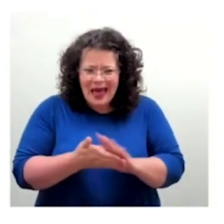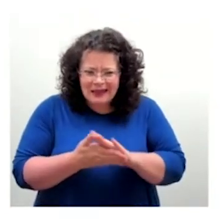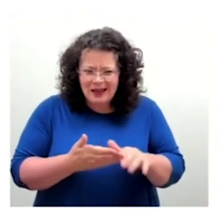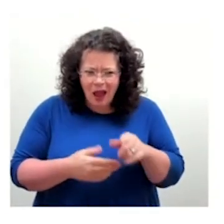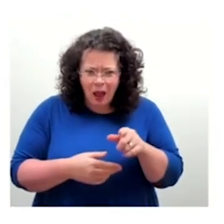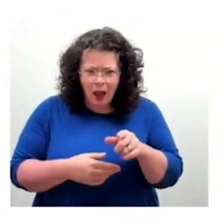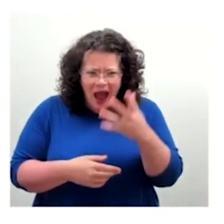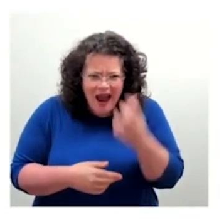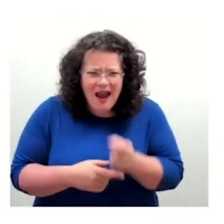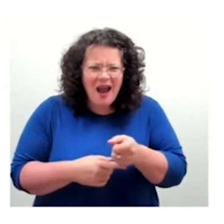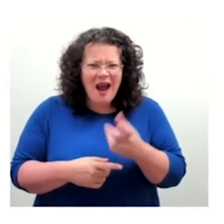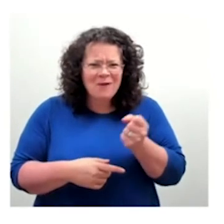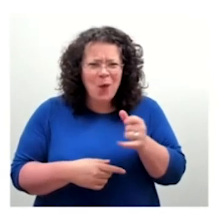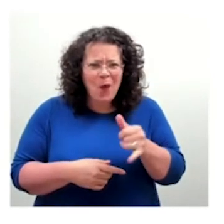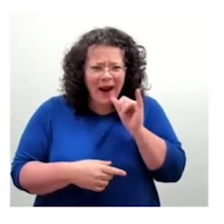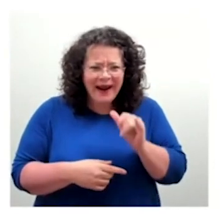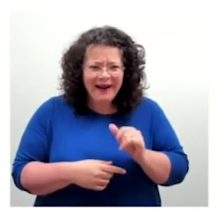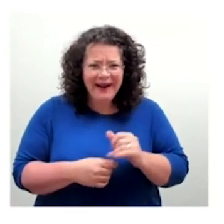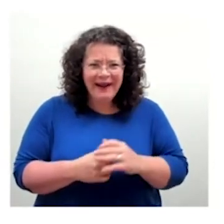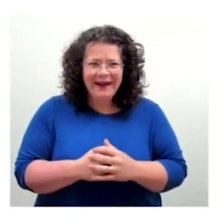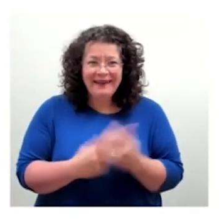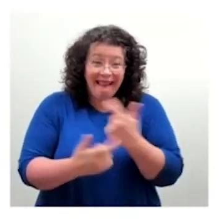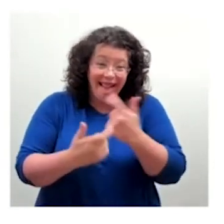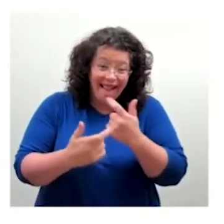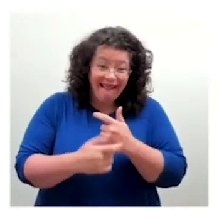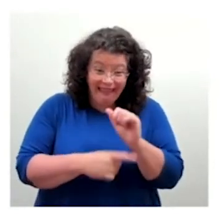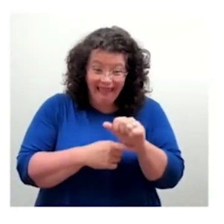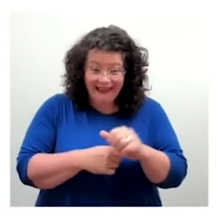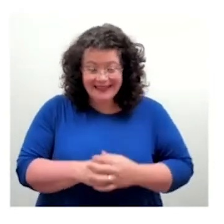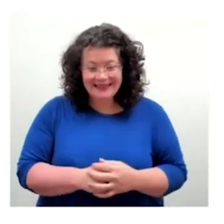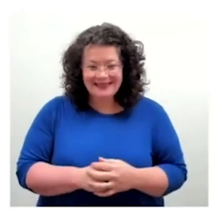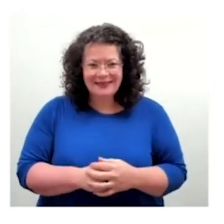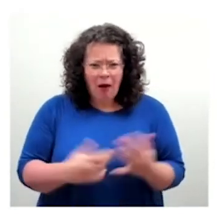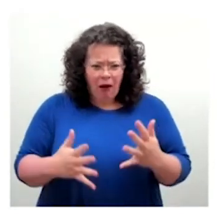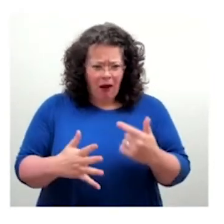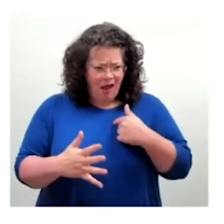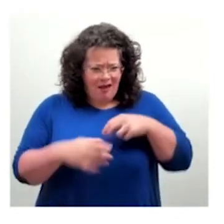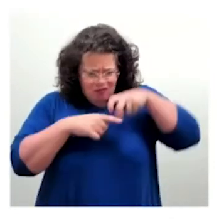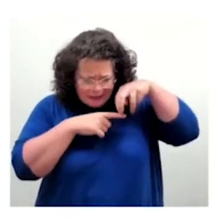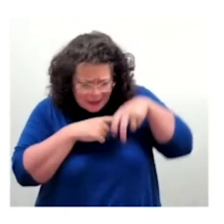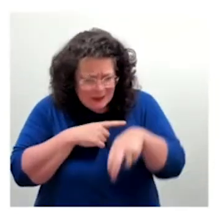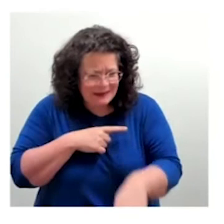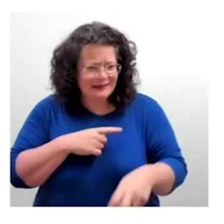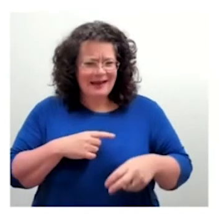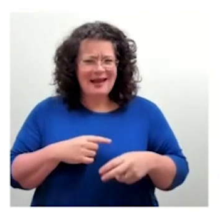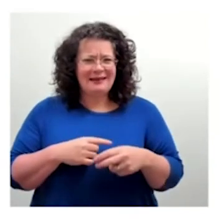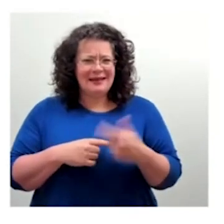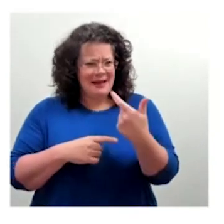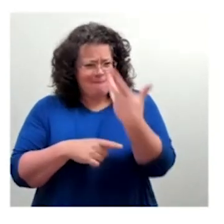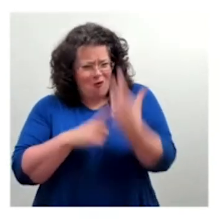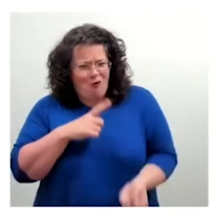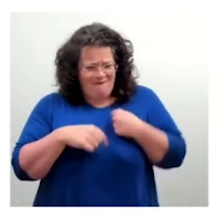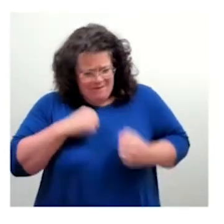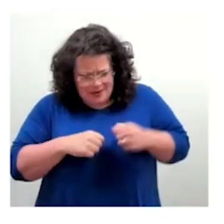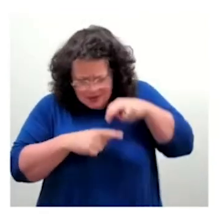I'm going to run downstairs. My camera's going off, and I'm going to run downstairs and get some wine. That's happening. well, I can't do that. I'm in an industrial